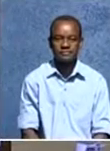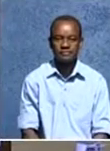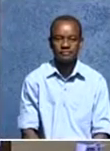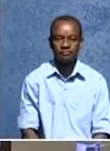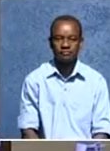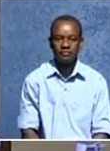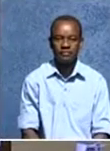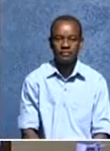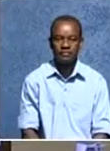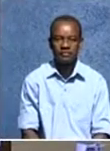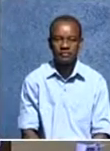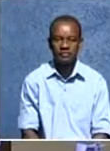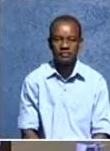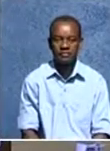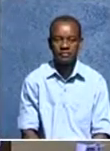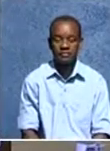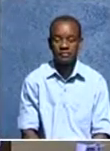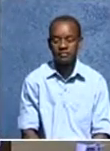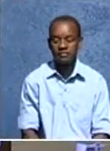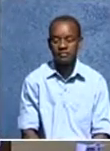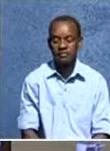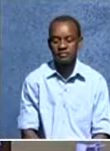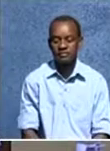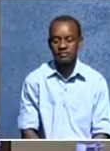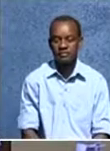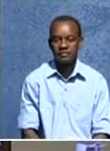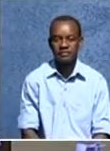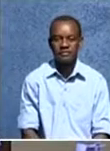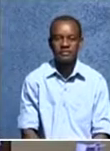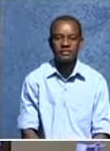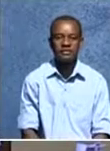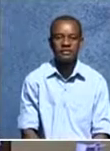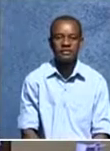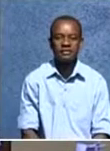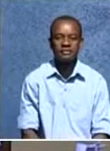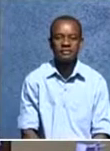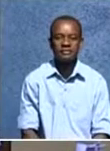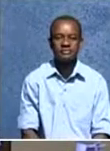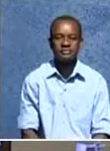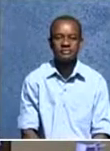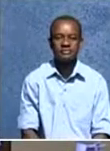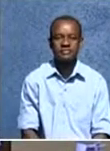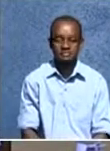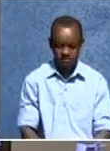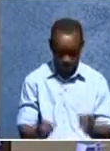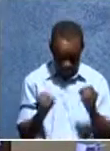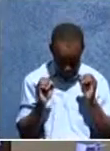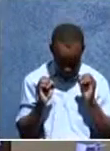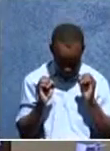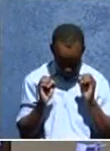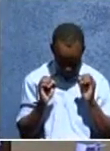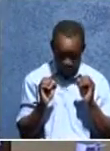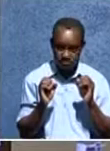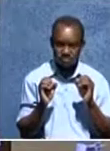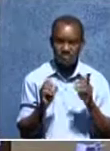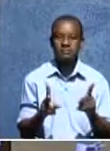you Madame Tange Dapewa Kwa, the Manager of Research and Business Development at the Namibia Airports Company, the NAC. Good evening, ma'am,